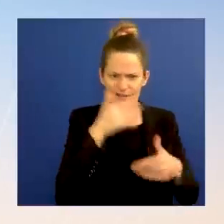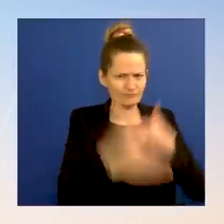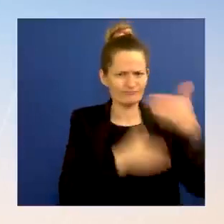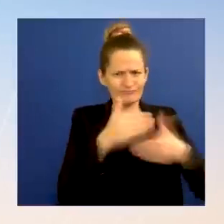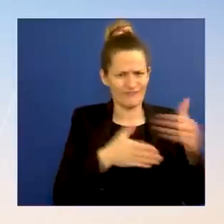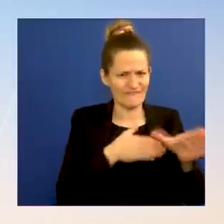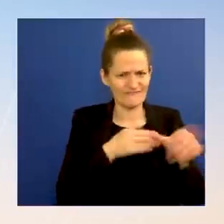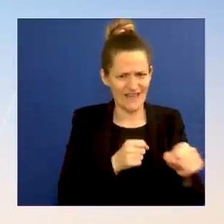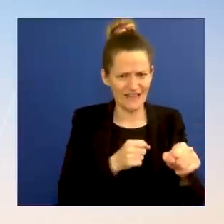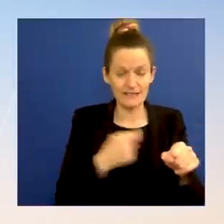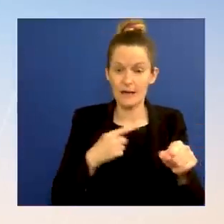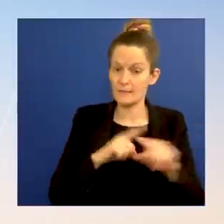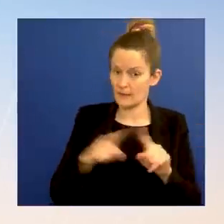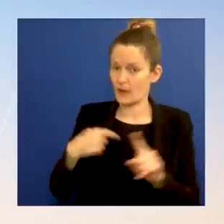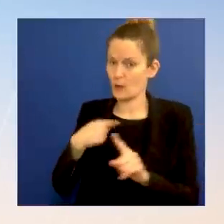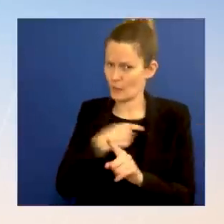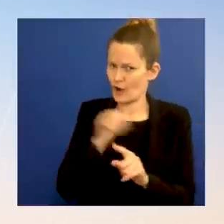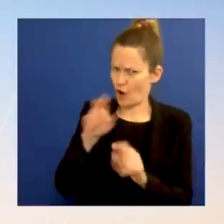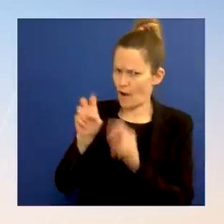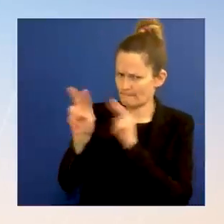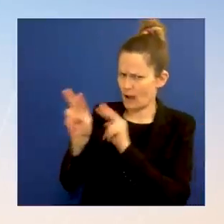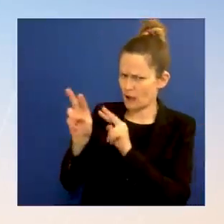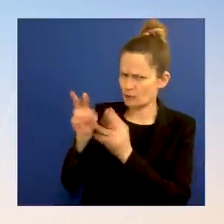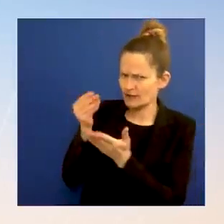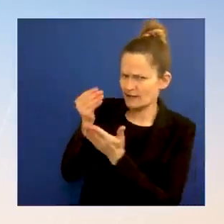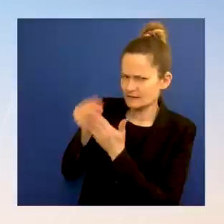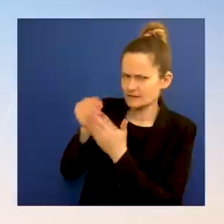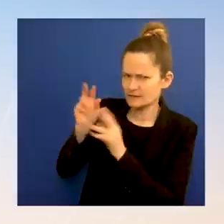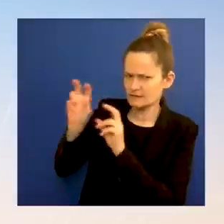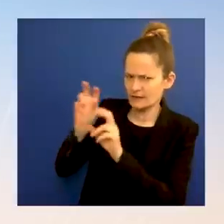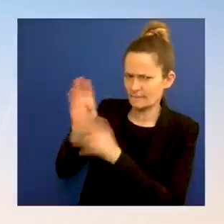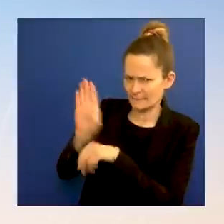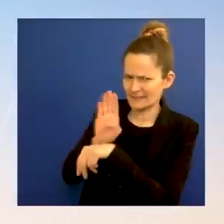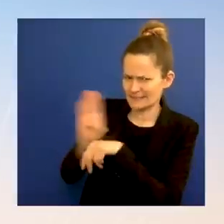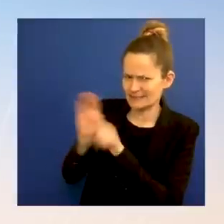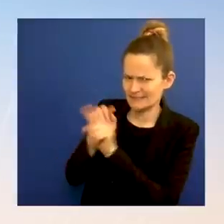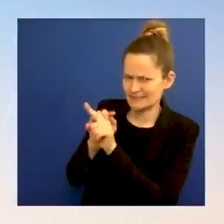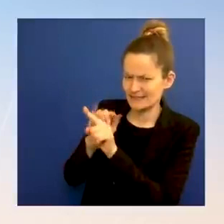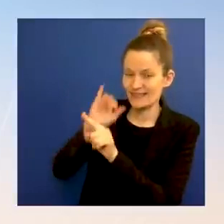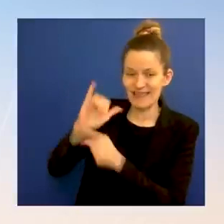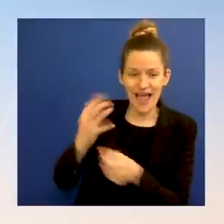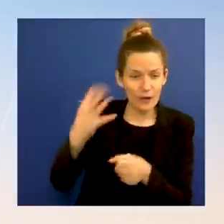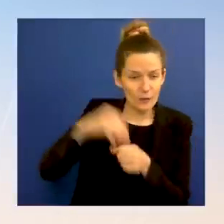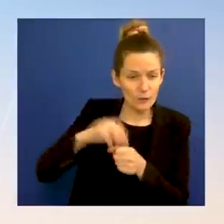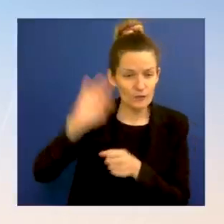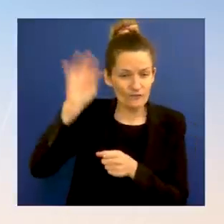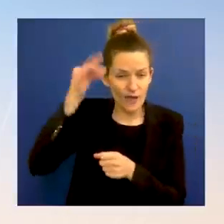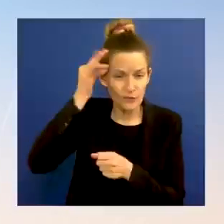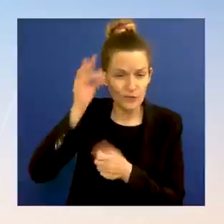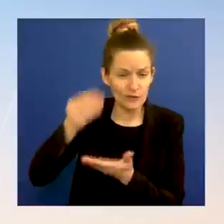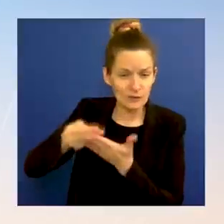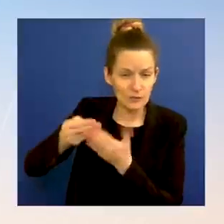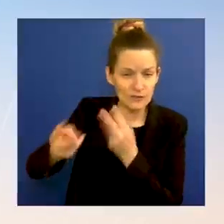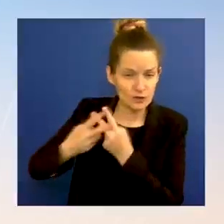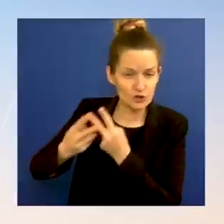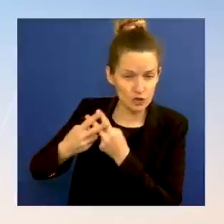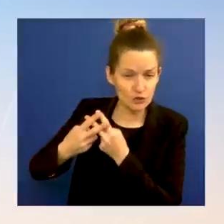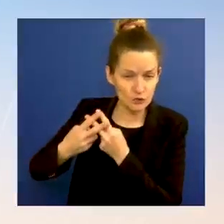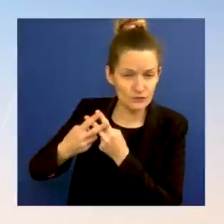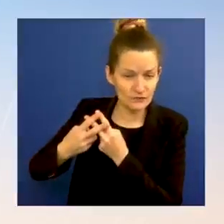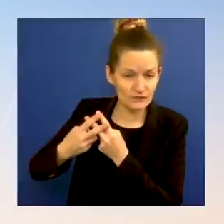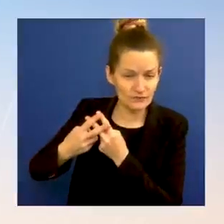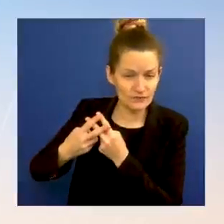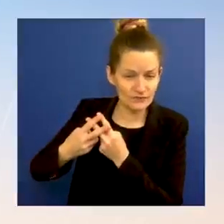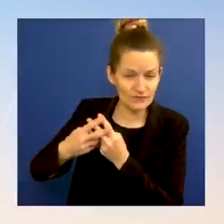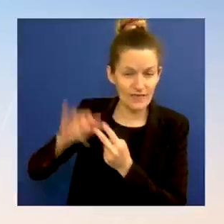The actions of the Federal Reserve play a key role there. And obviously, the tensions and the invasion of Russia of Ukraine is having an impact there. So